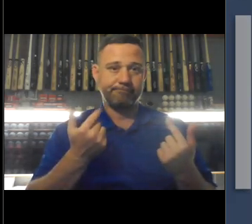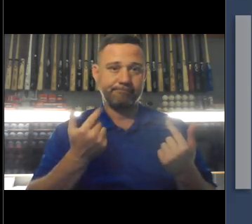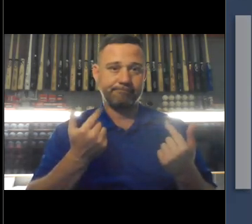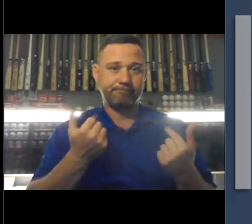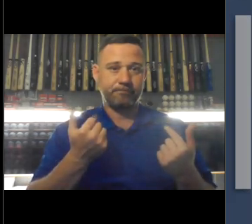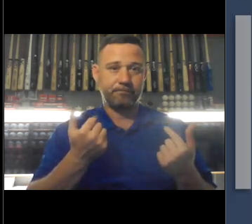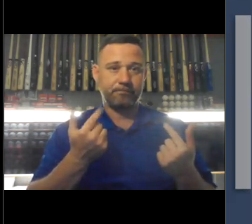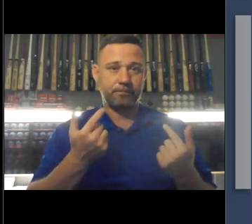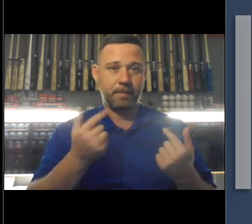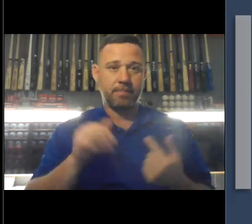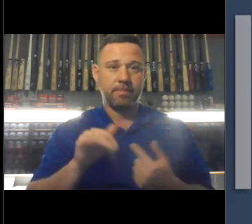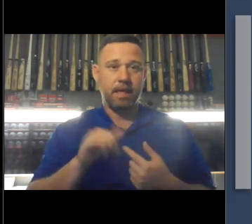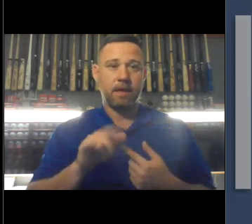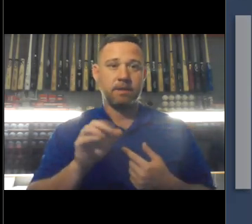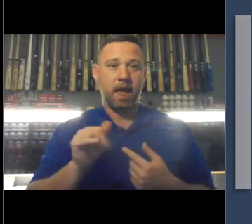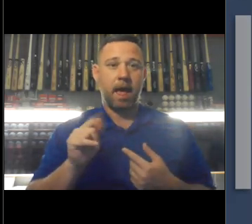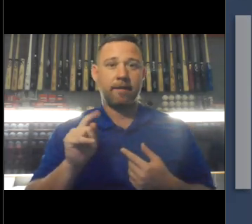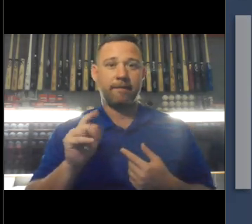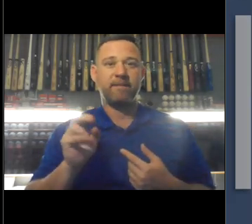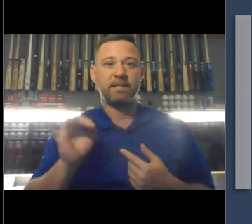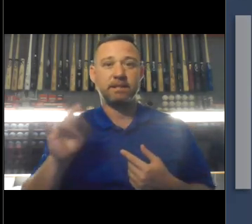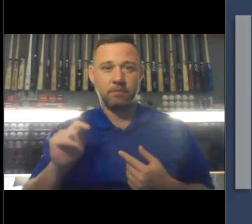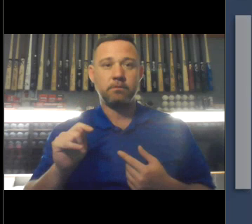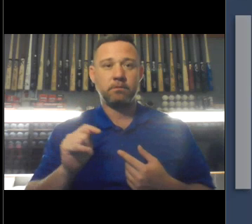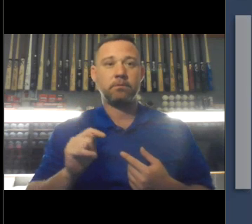That's at Vincent, I'm pretty sure. Yes.